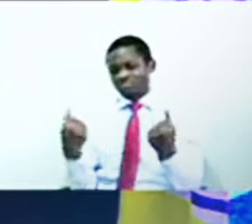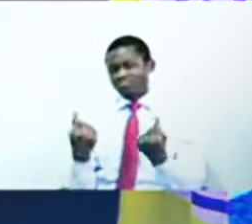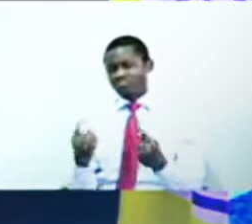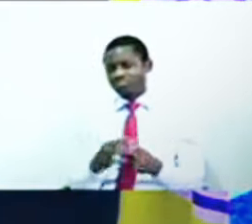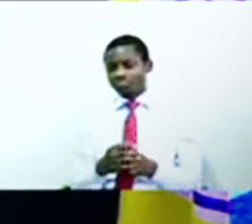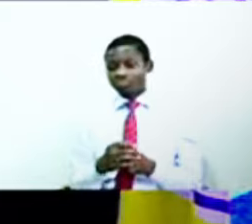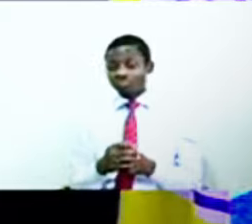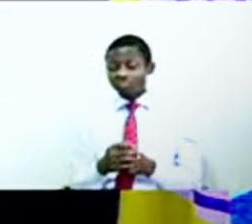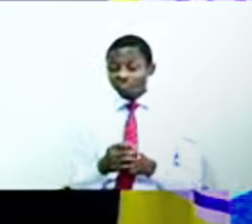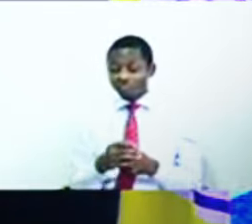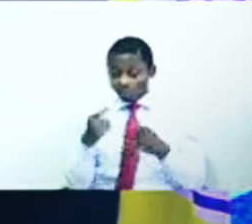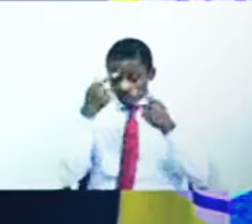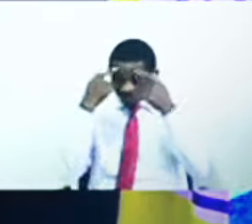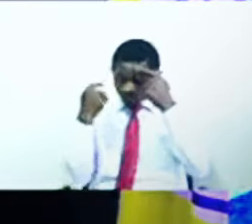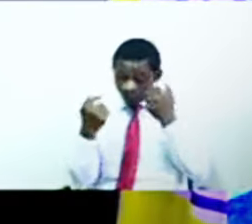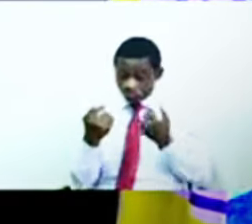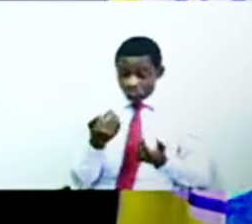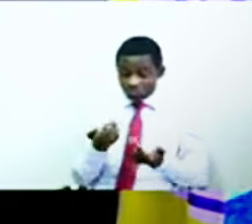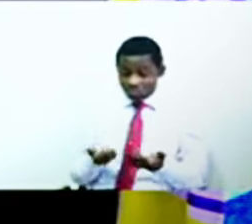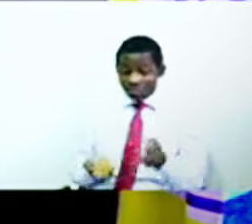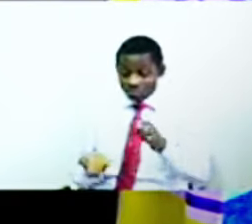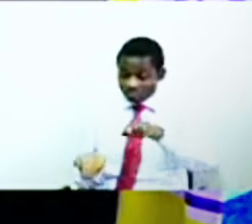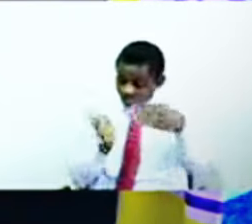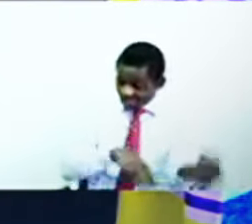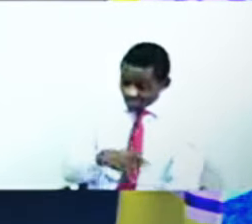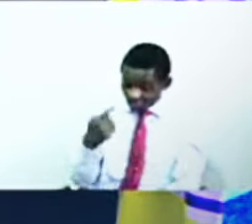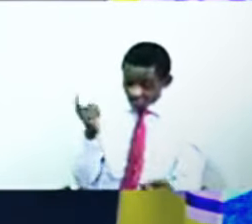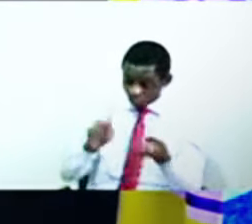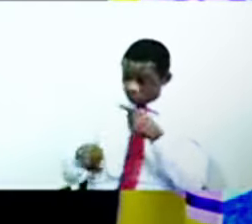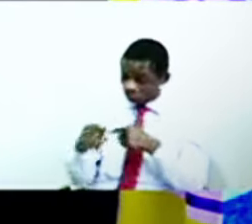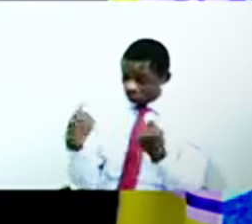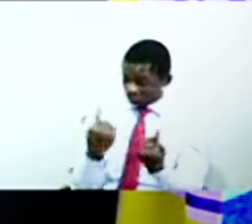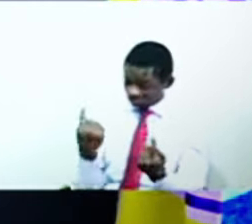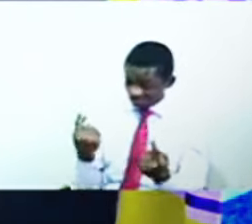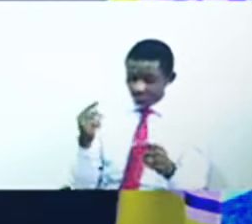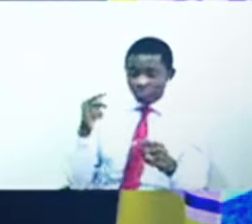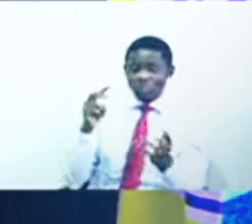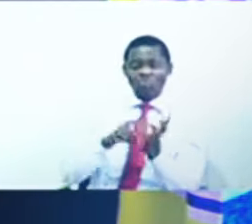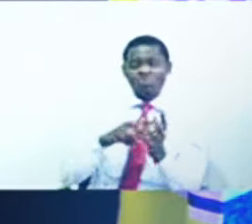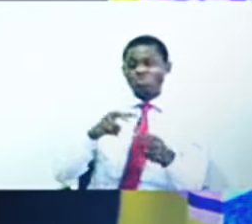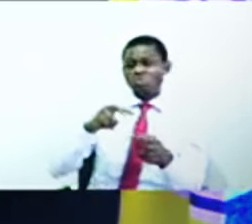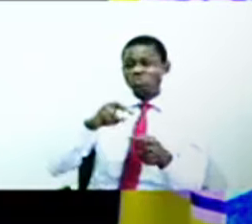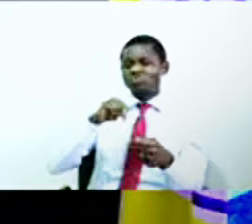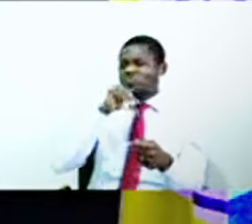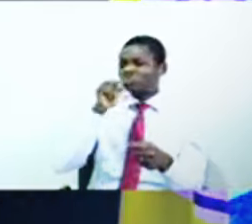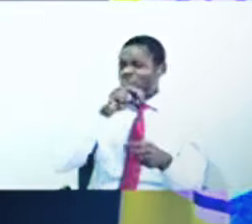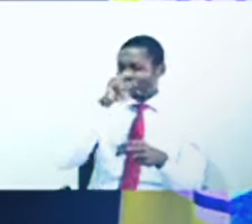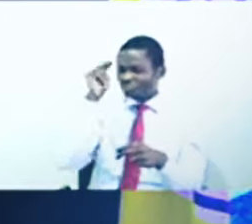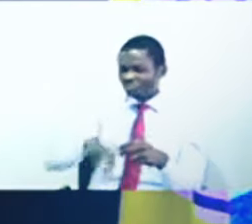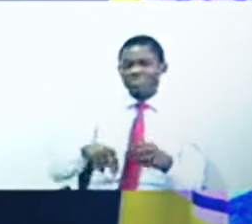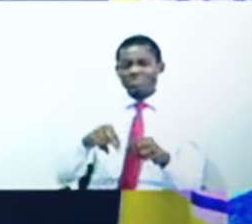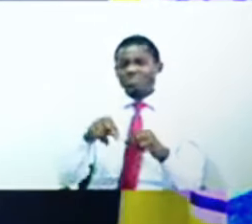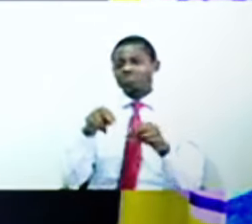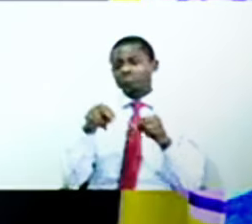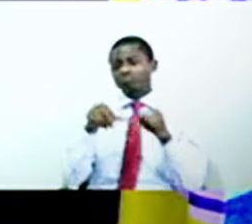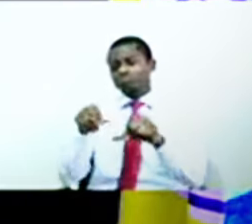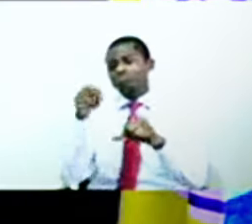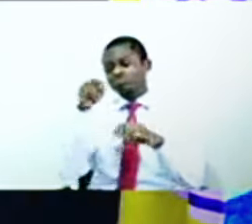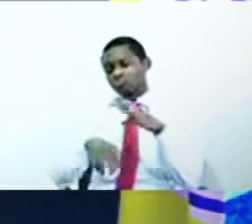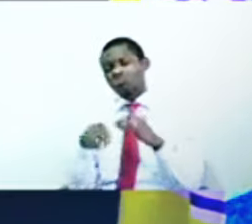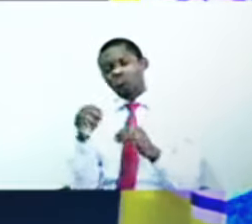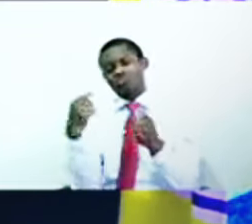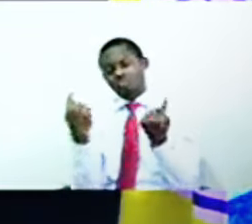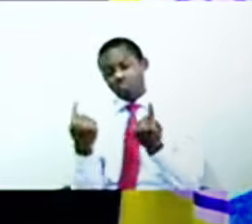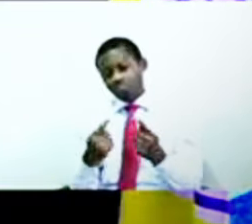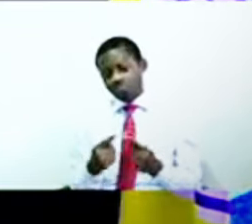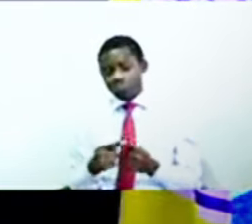John will say that if you slip. Na osumafo Yohane beka se upetria. If you slip. Se upetria. Now when we